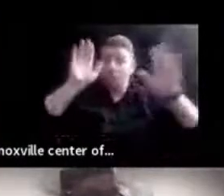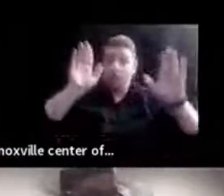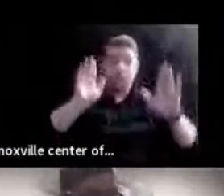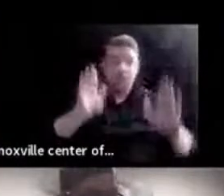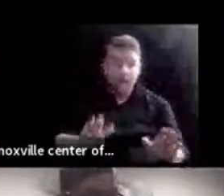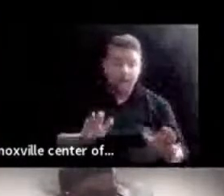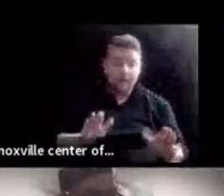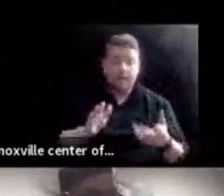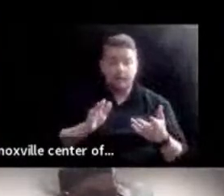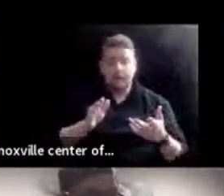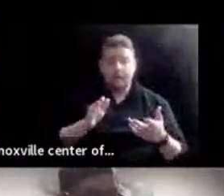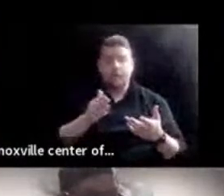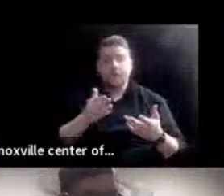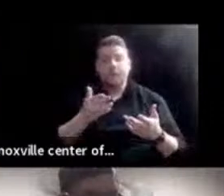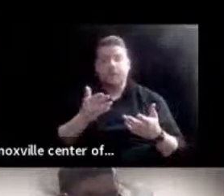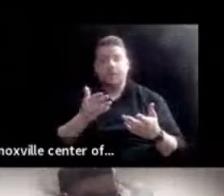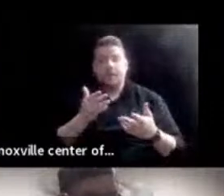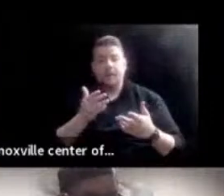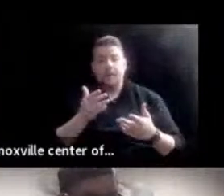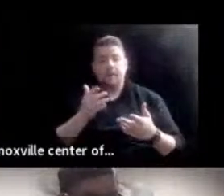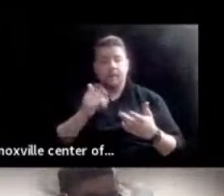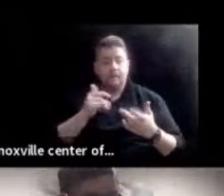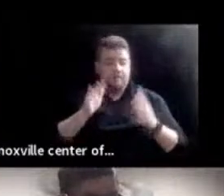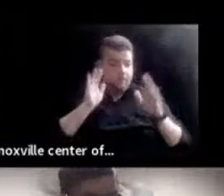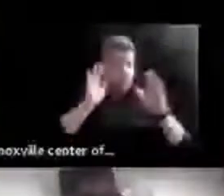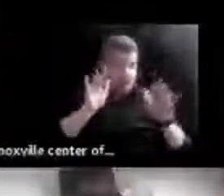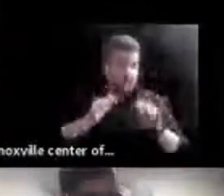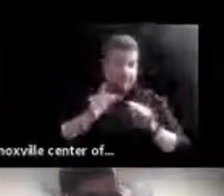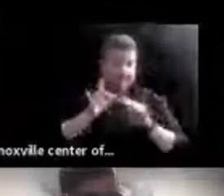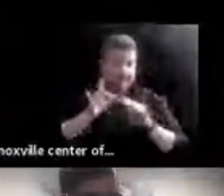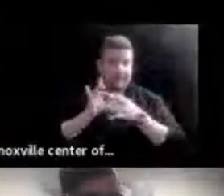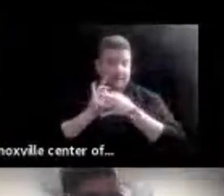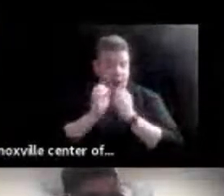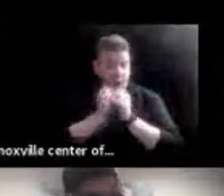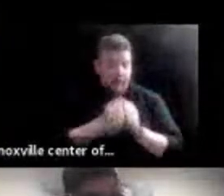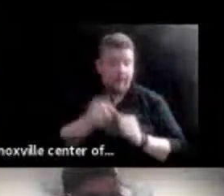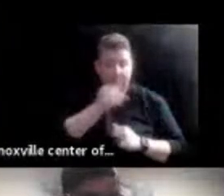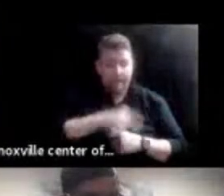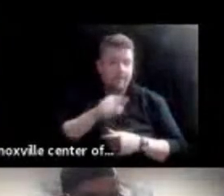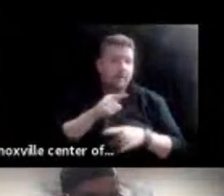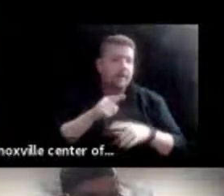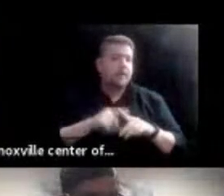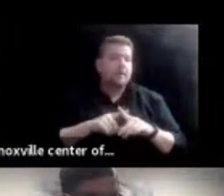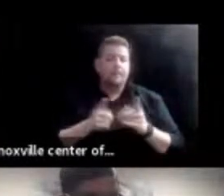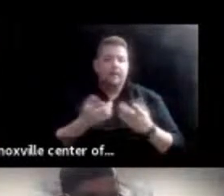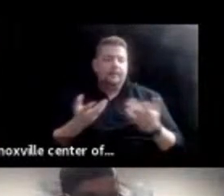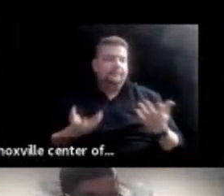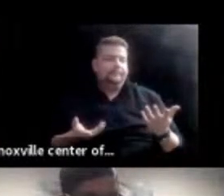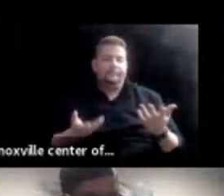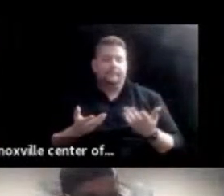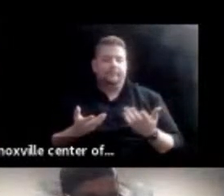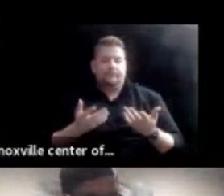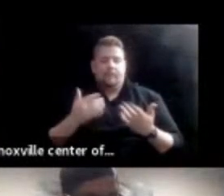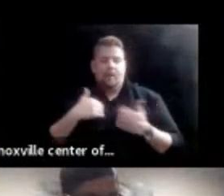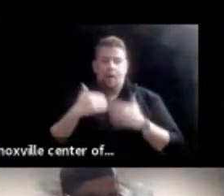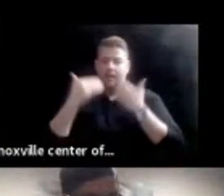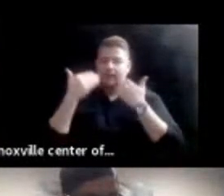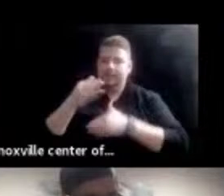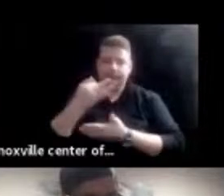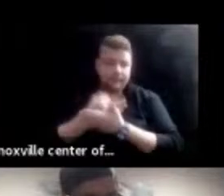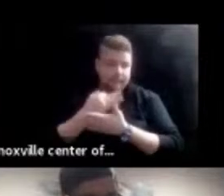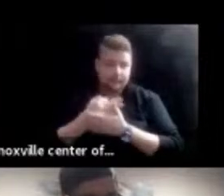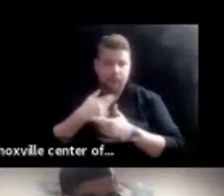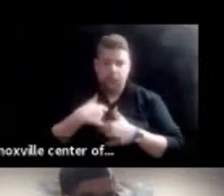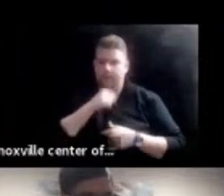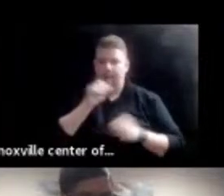businesses and stuff like that, which is great. And it would be lovely to be able to do those things. But with our limited funding, we haven't